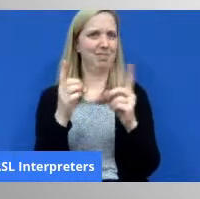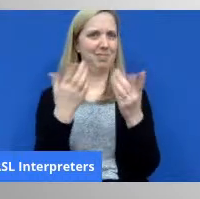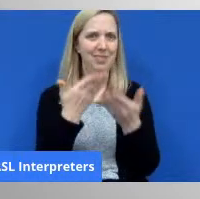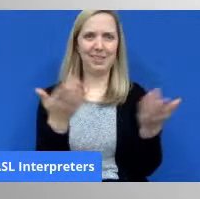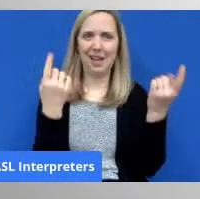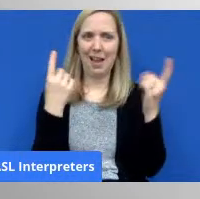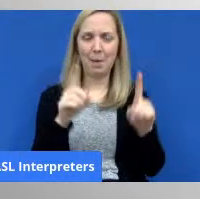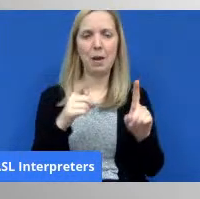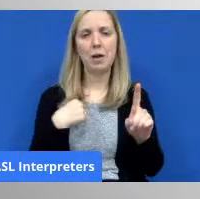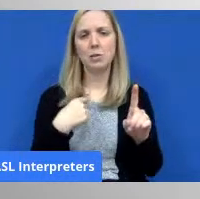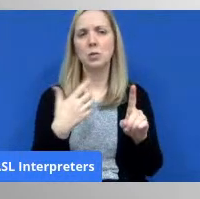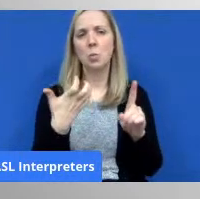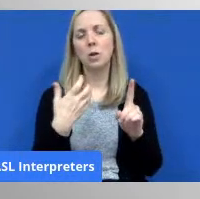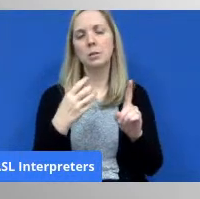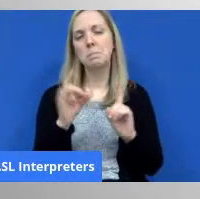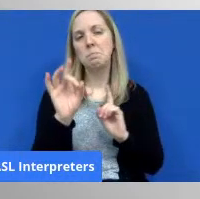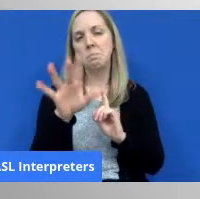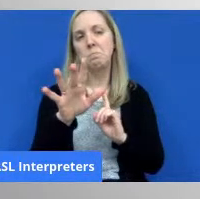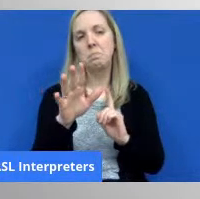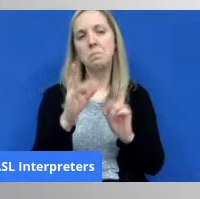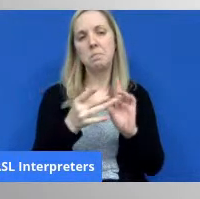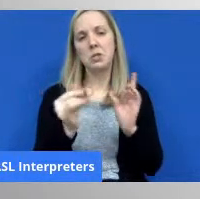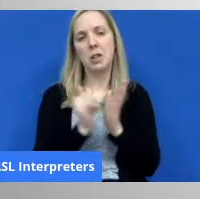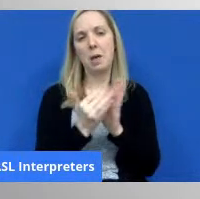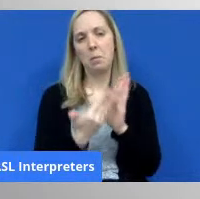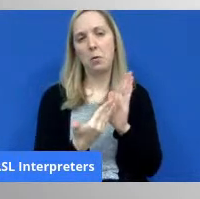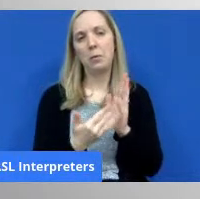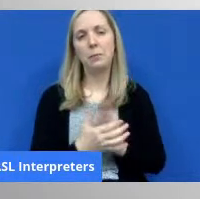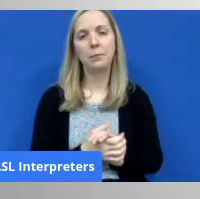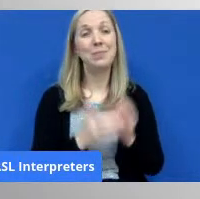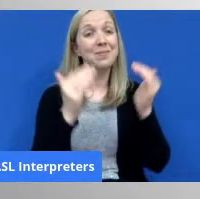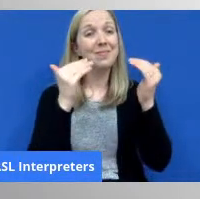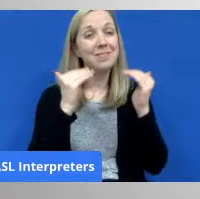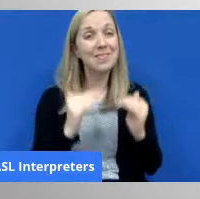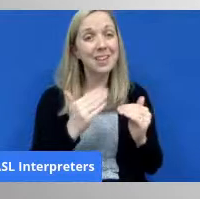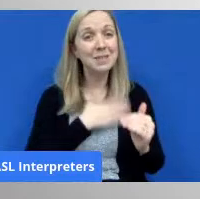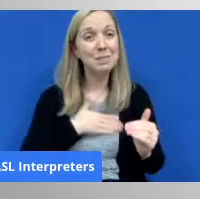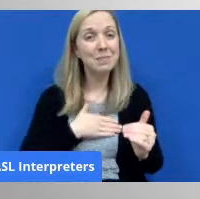just highlight that. Next slide, please.